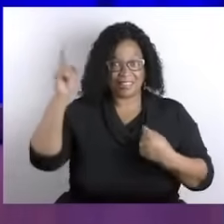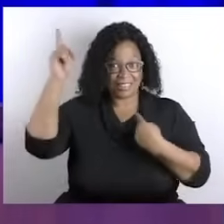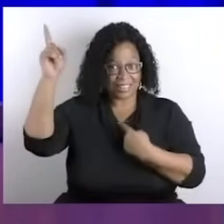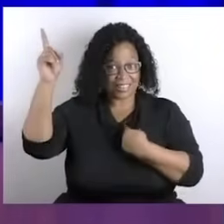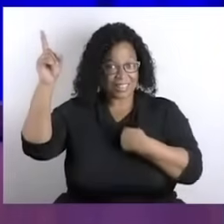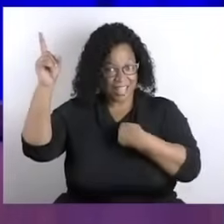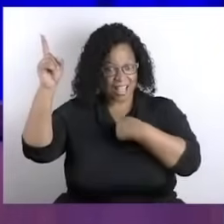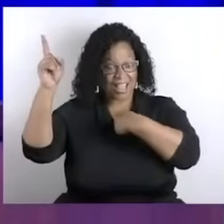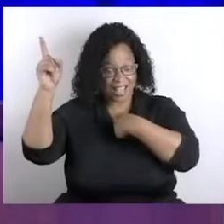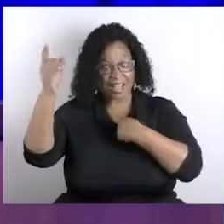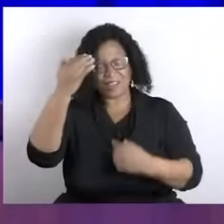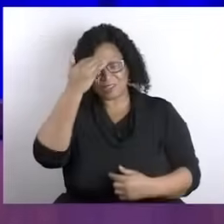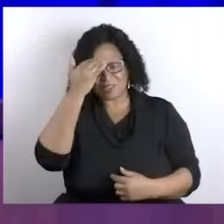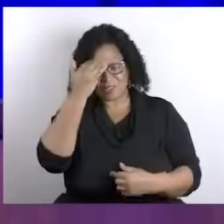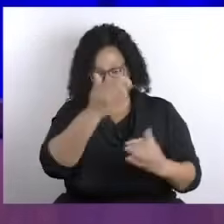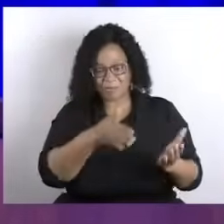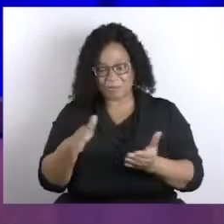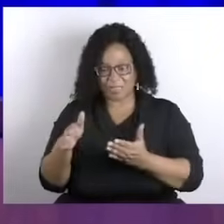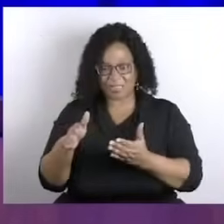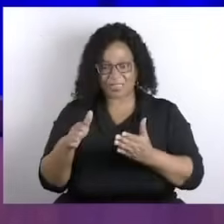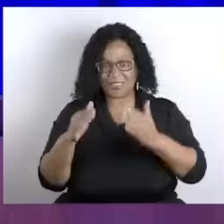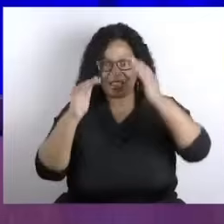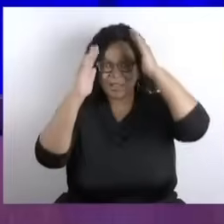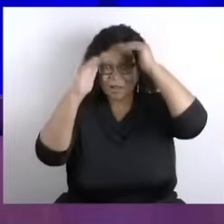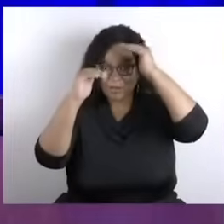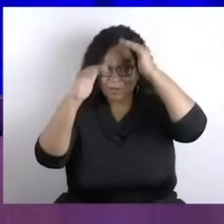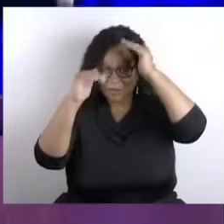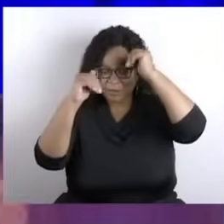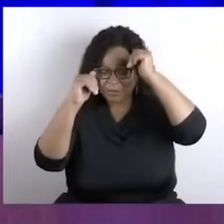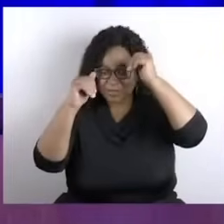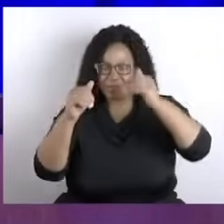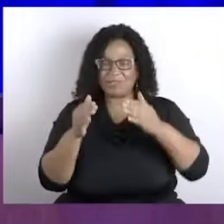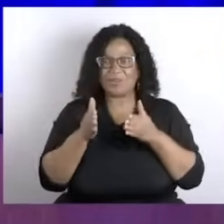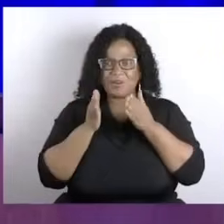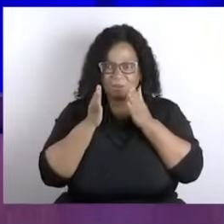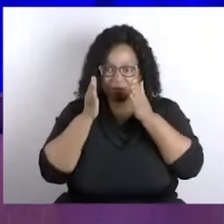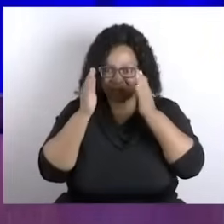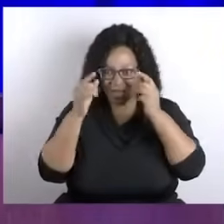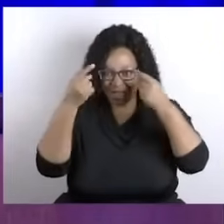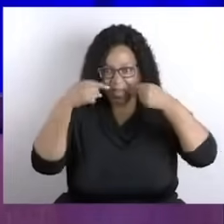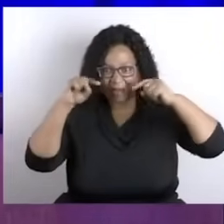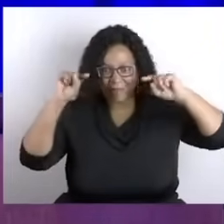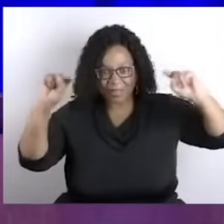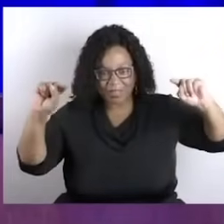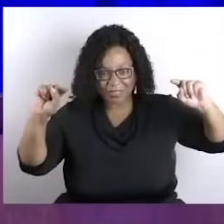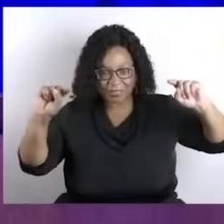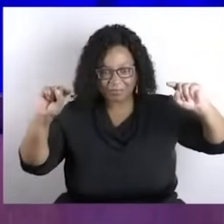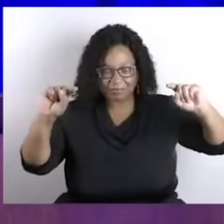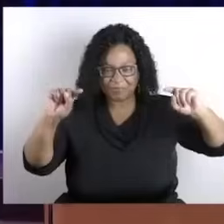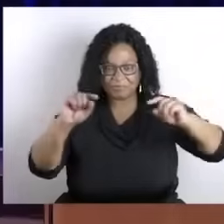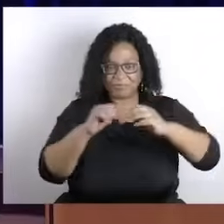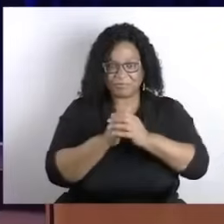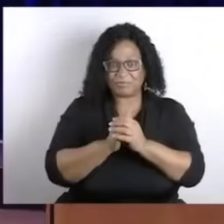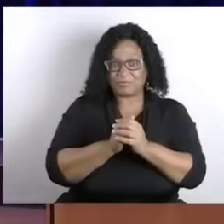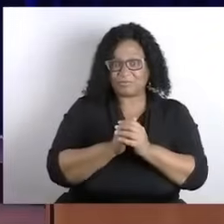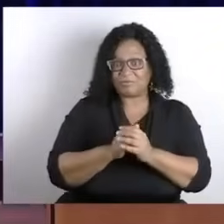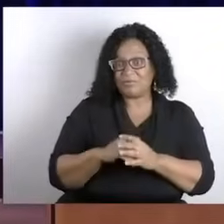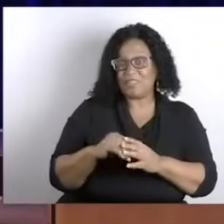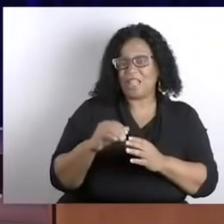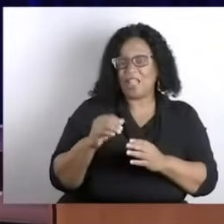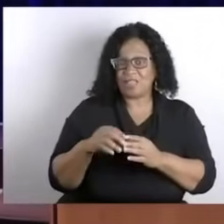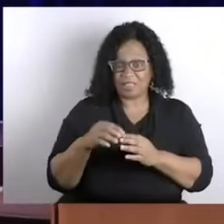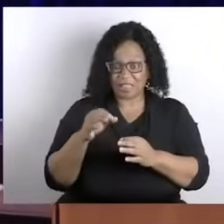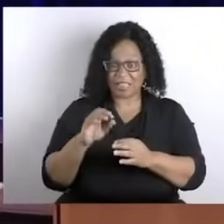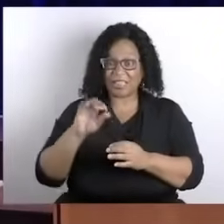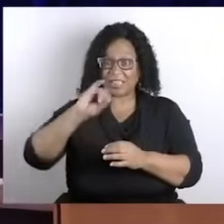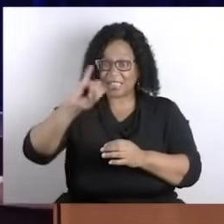going to prosper you, not harm you, give you hope and a future. Can I go old school King James, Pastor JD? Because the old school King James version says,